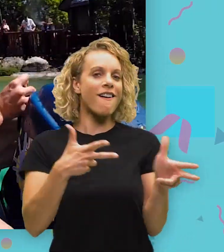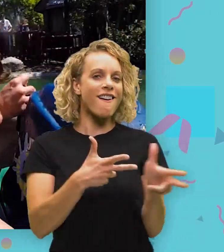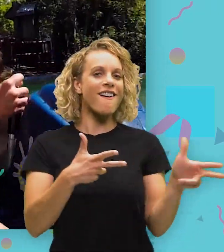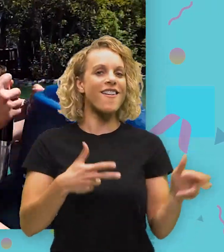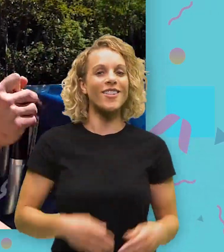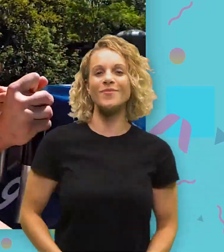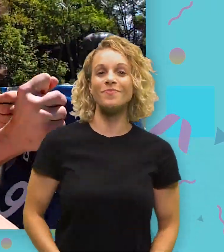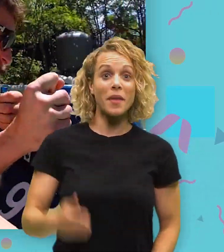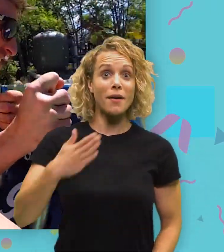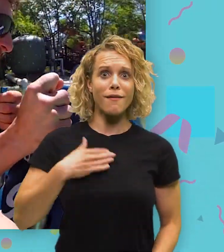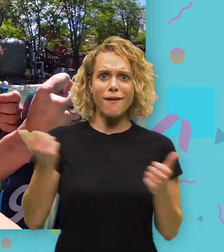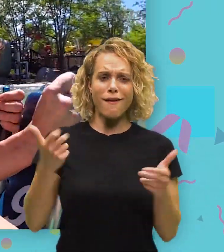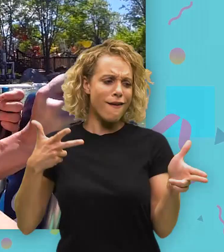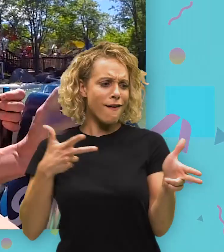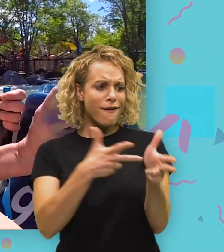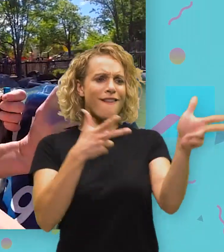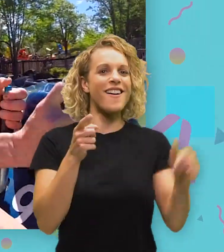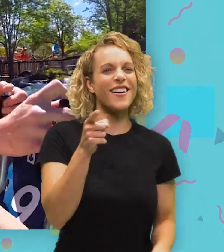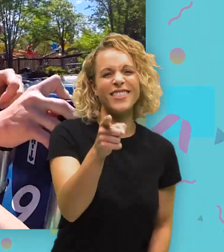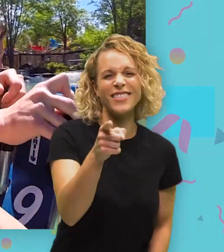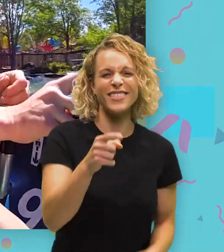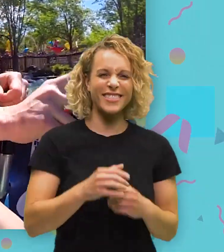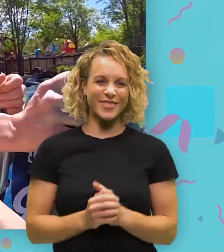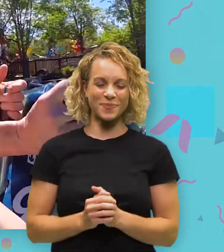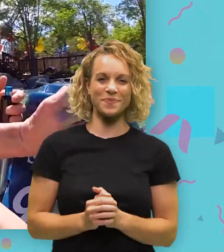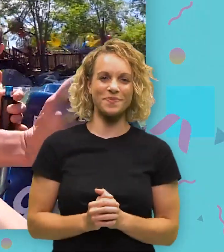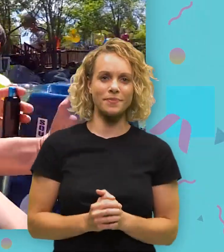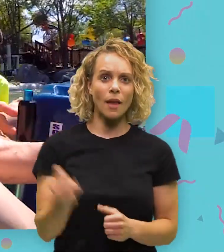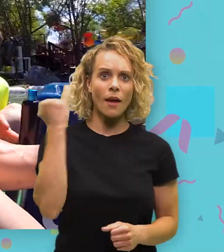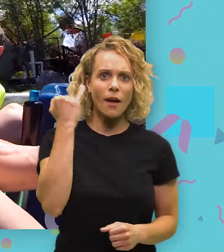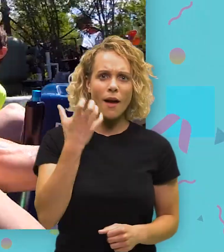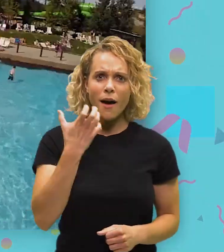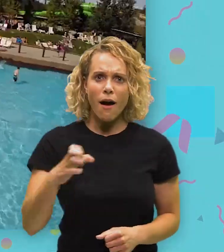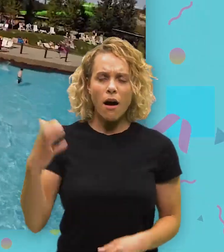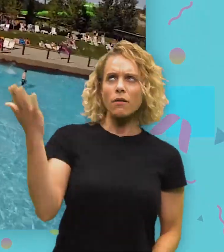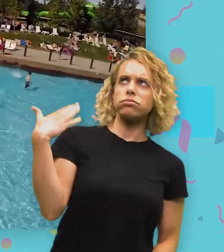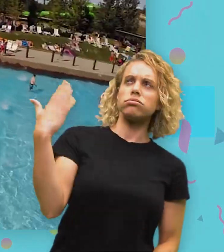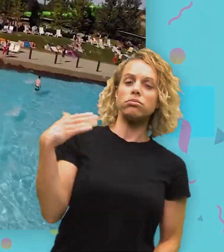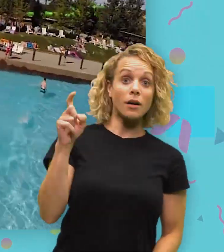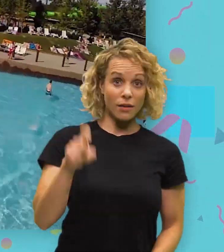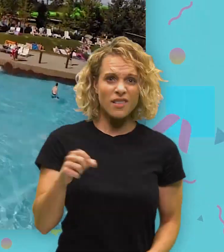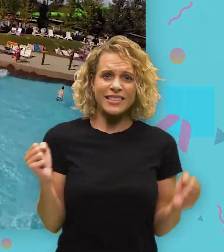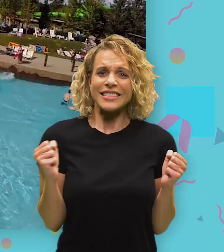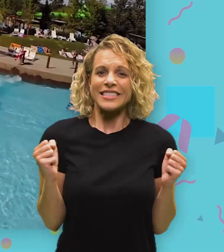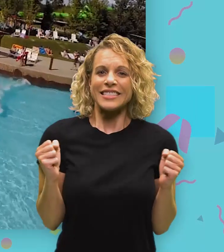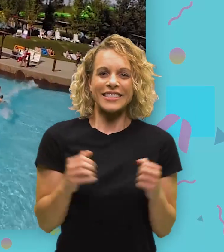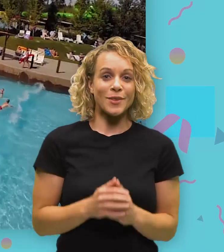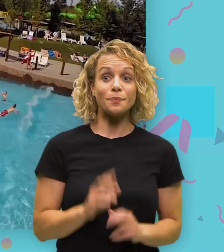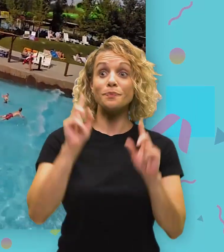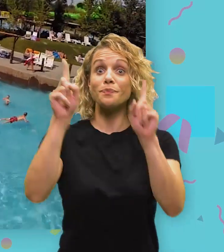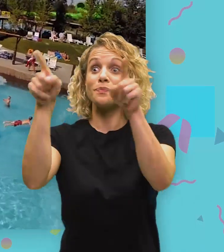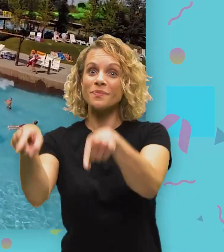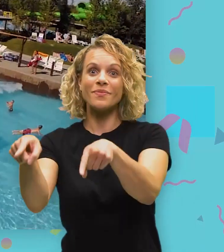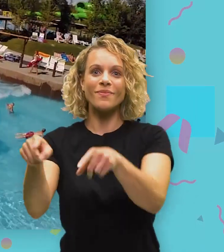to the bumper cars. I'll bump my car into you. If it's hot and we could use a